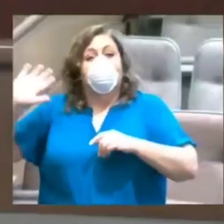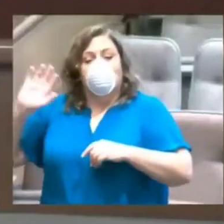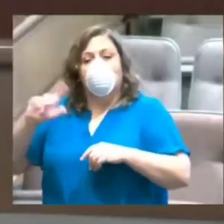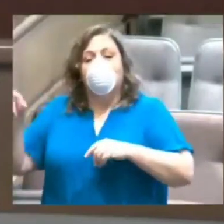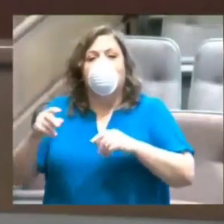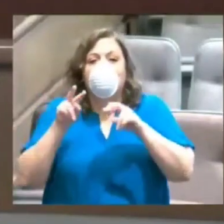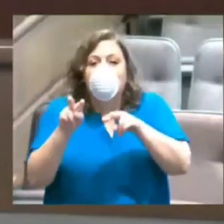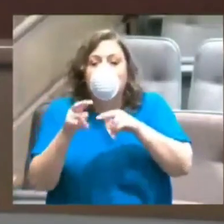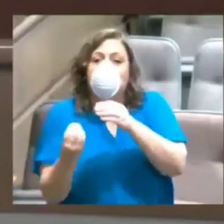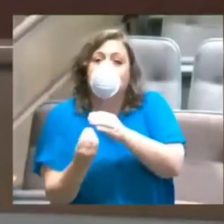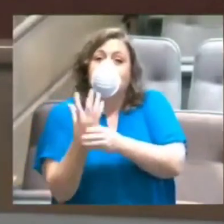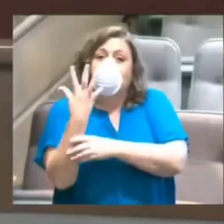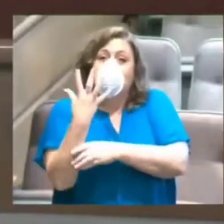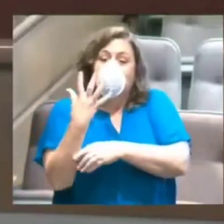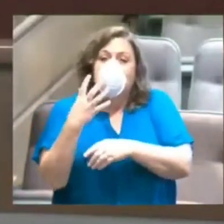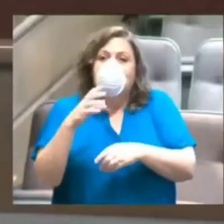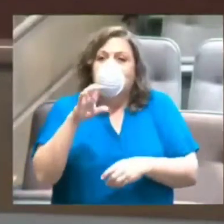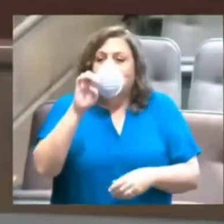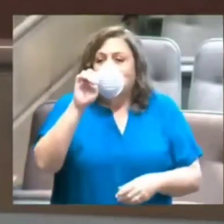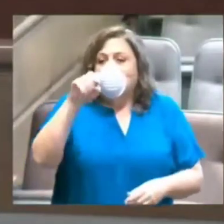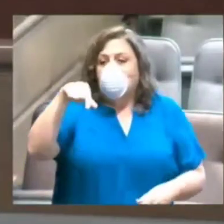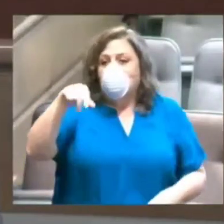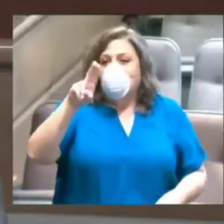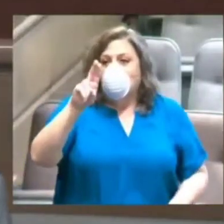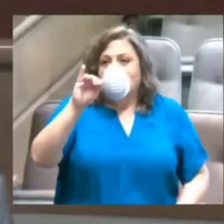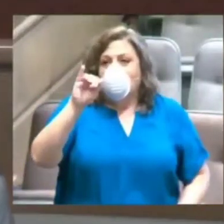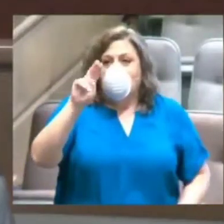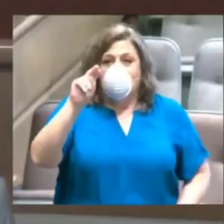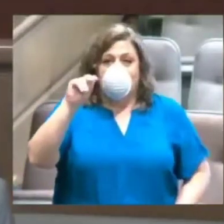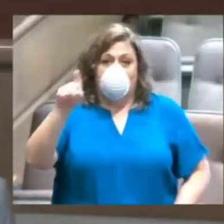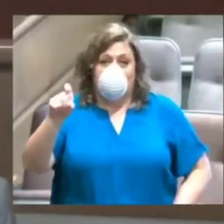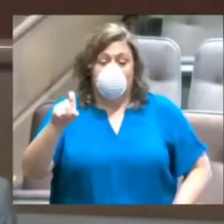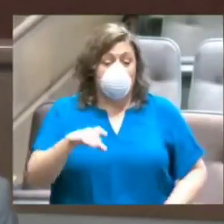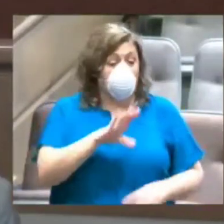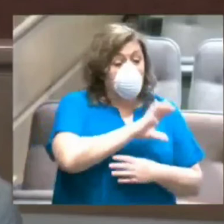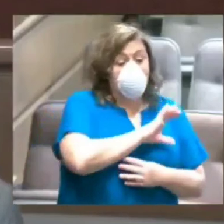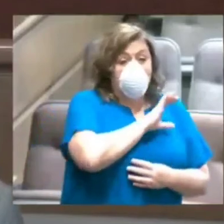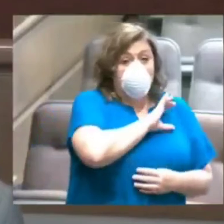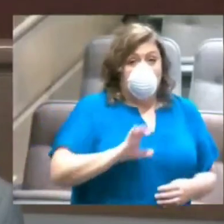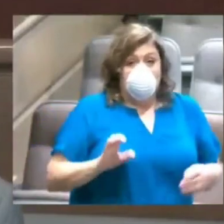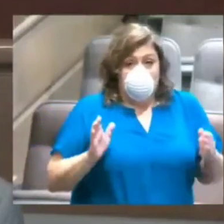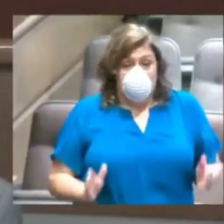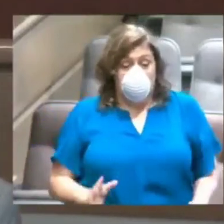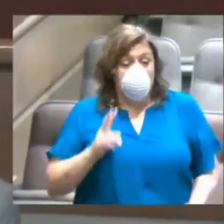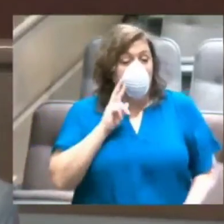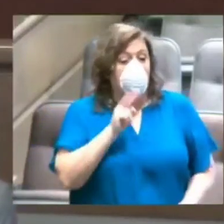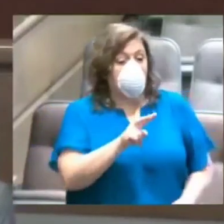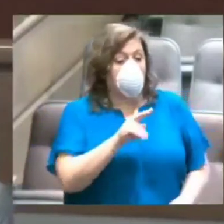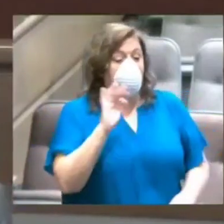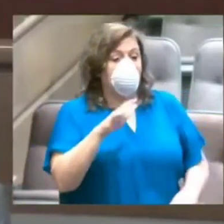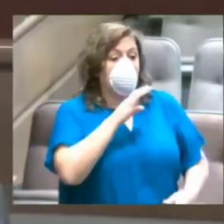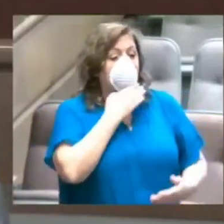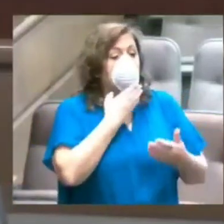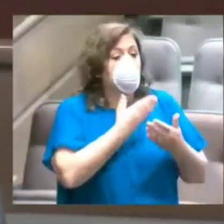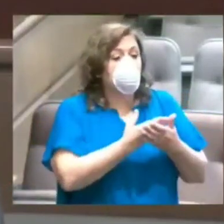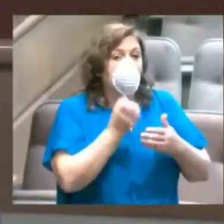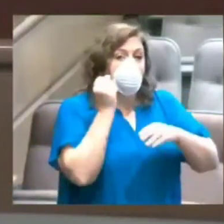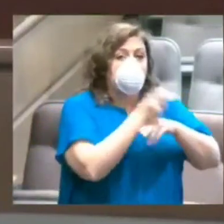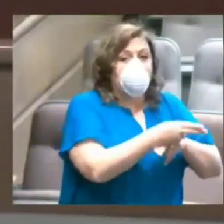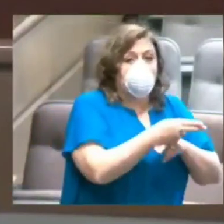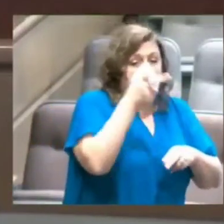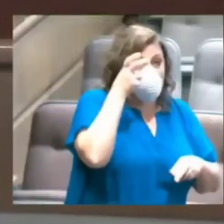light over darkness. Christians celebrate Easter as good prevailing over evil,